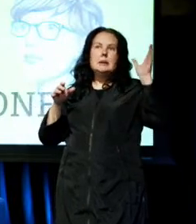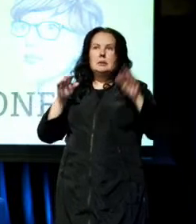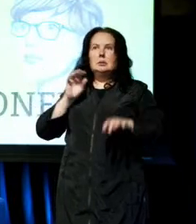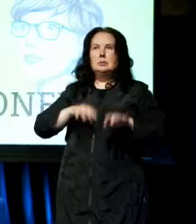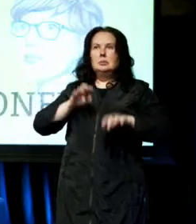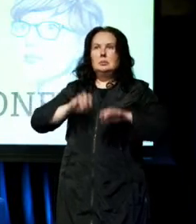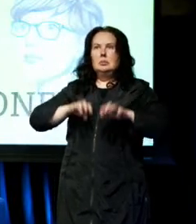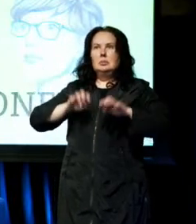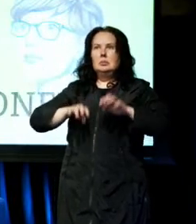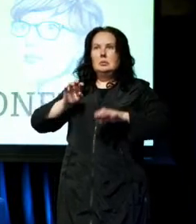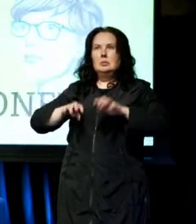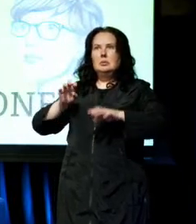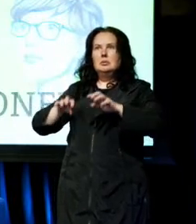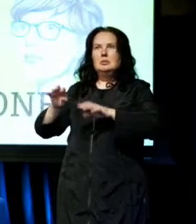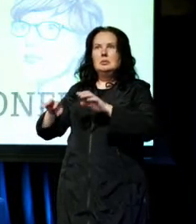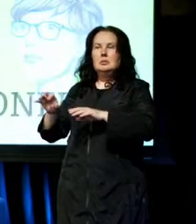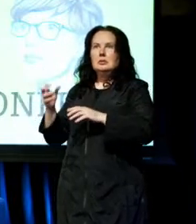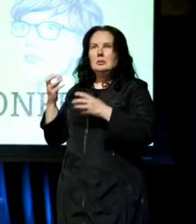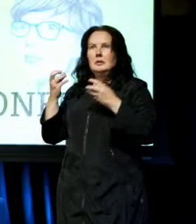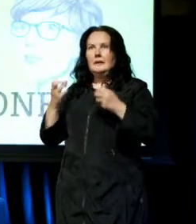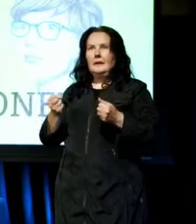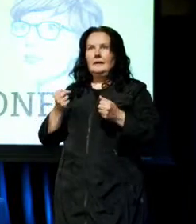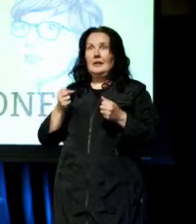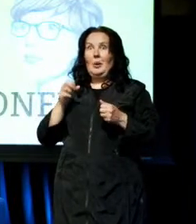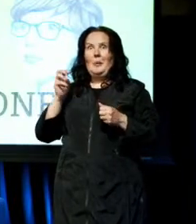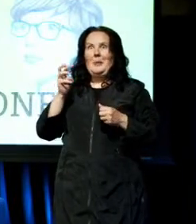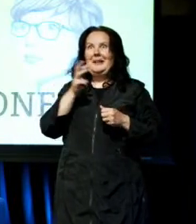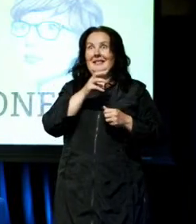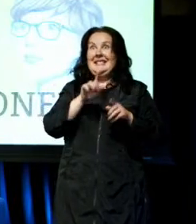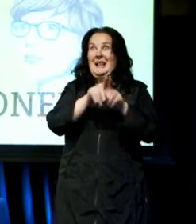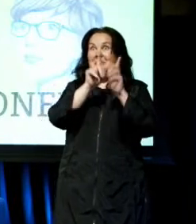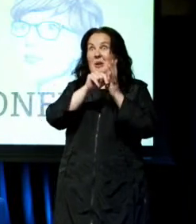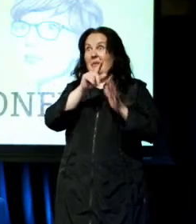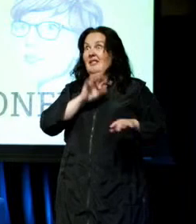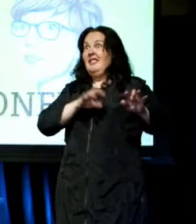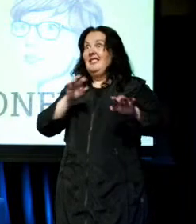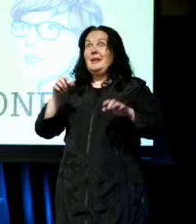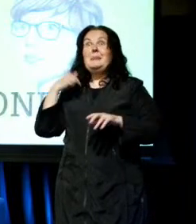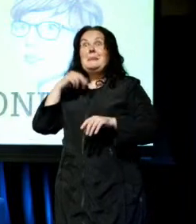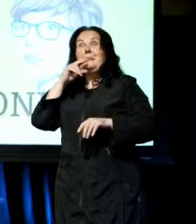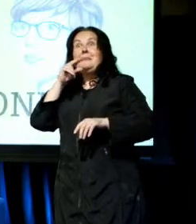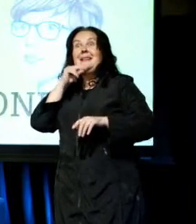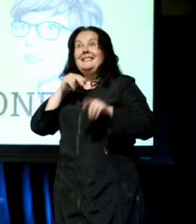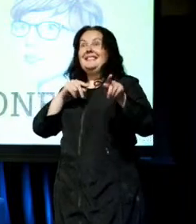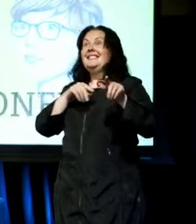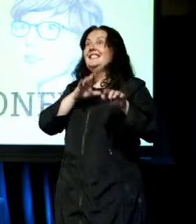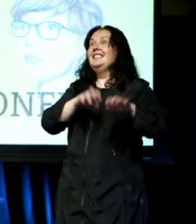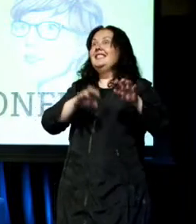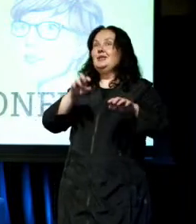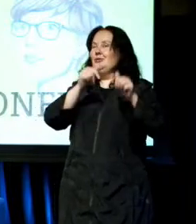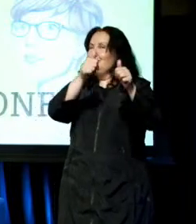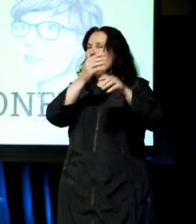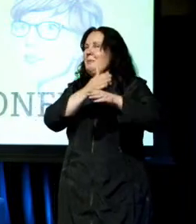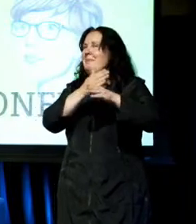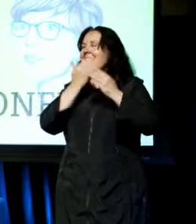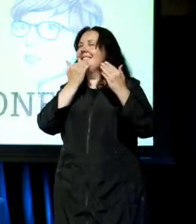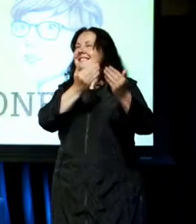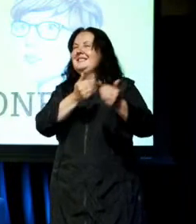out the captions. Oh, it's weird how meta they're typing this up. Hello. They're typing this up. You're doing a great job. Thank